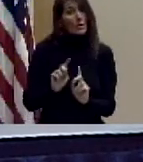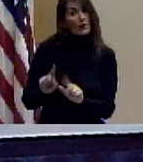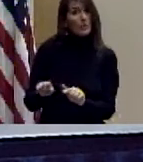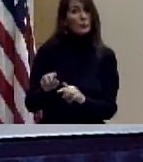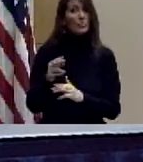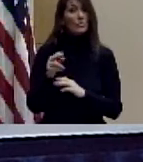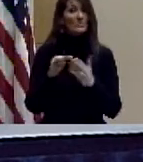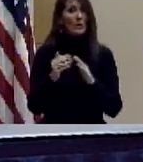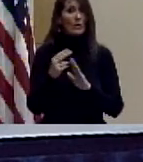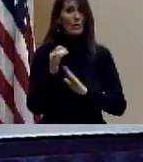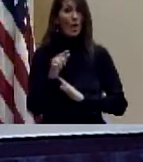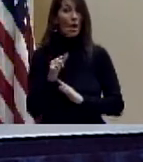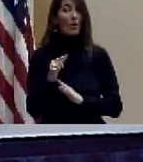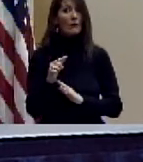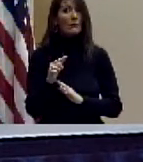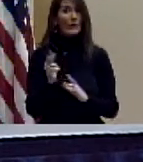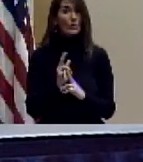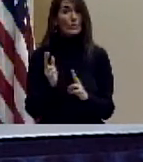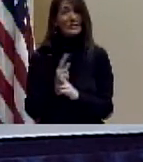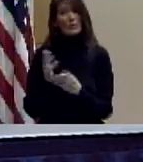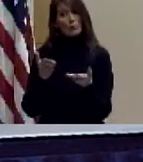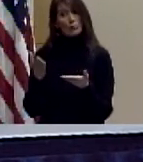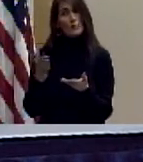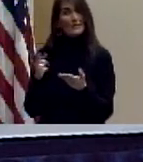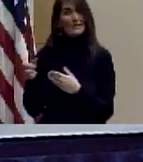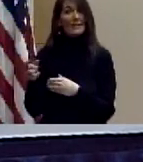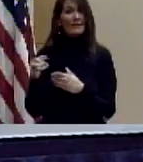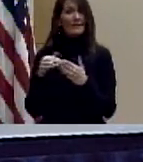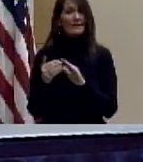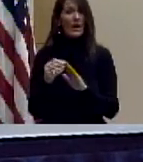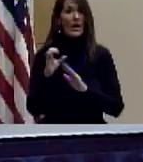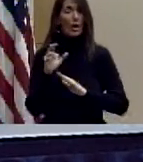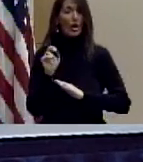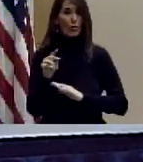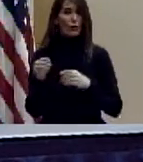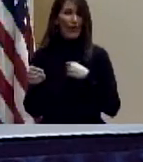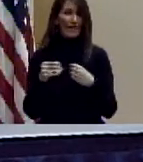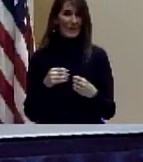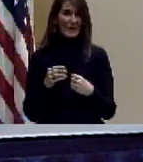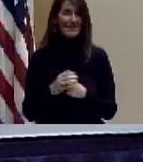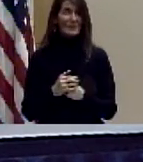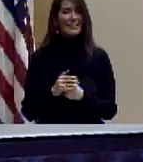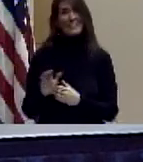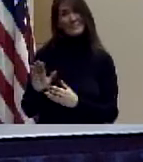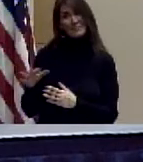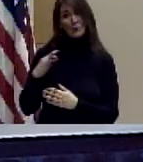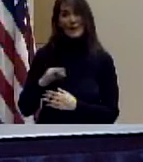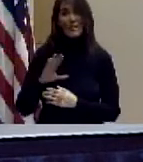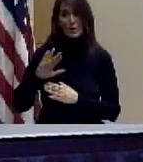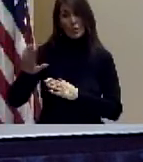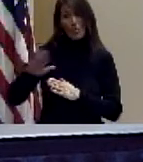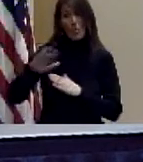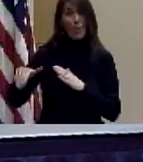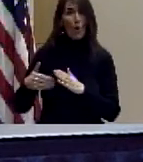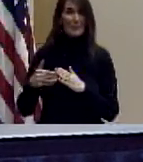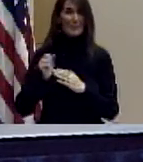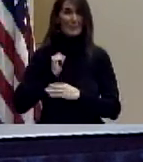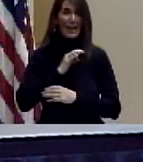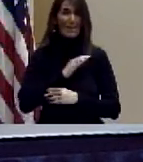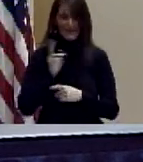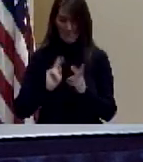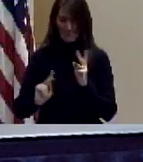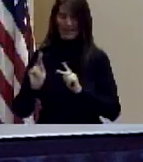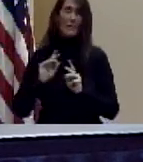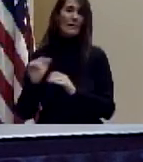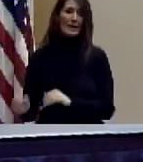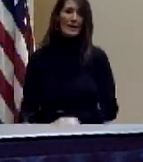person are doing so to make use of the services in the town clerk's office. And it's a credit to Dan and your entire staff that people